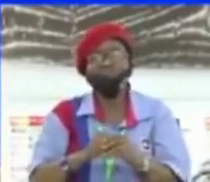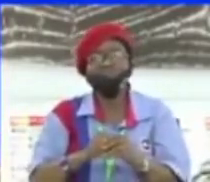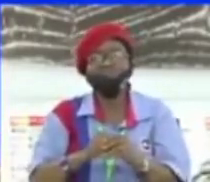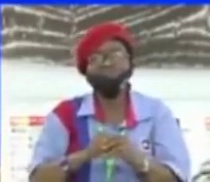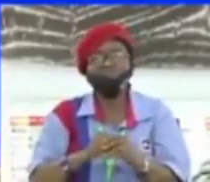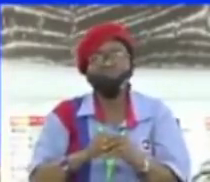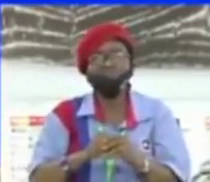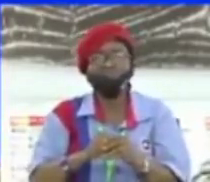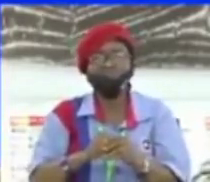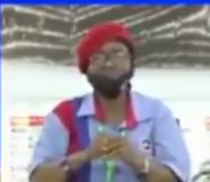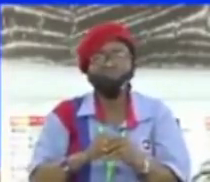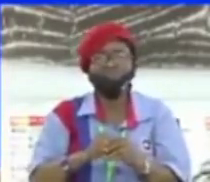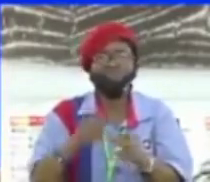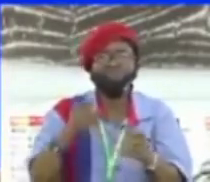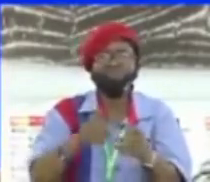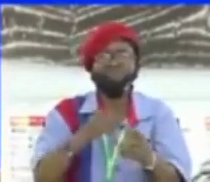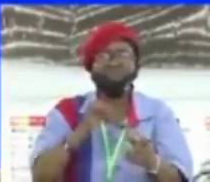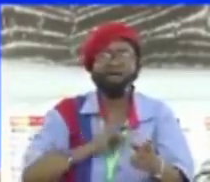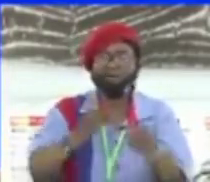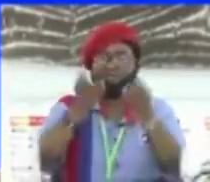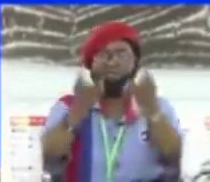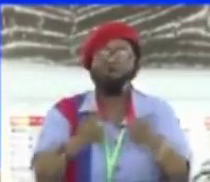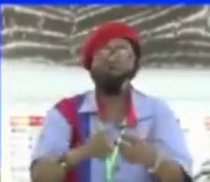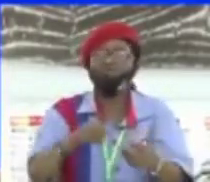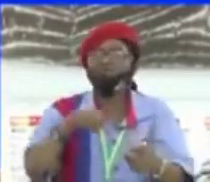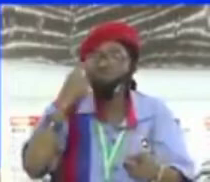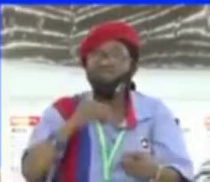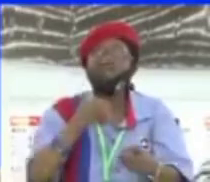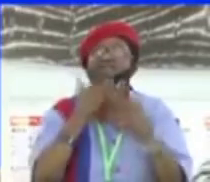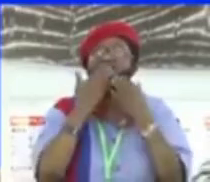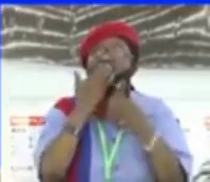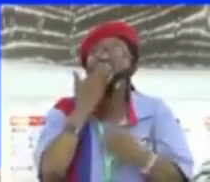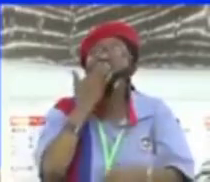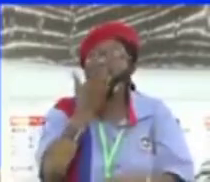First of all, I want to say thank you to all